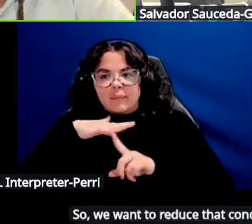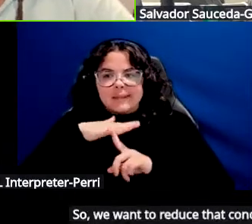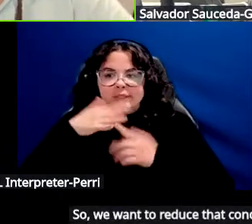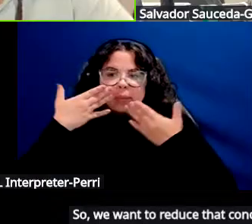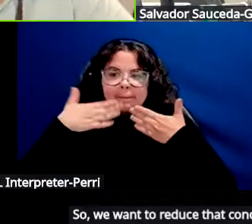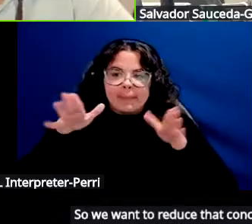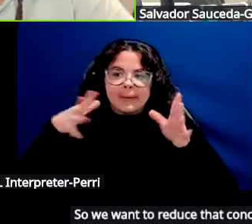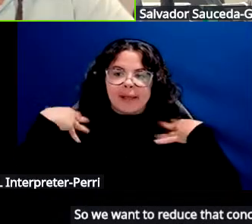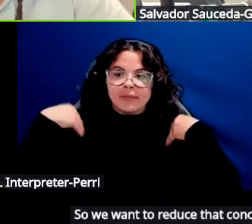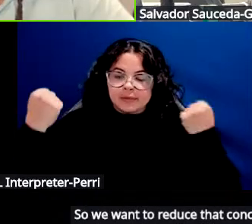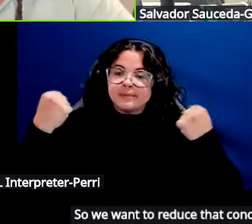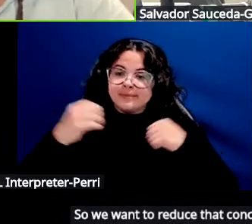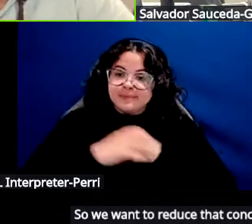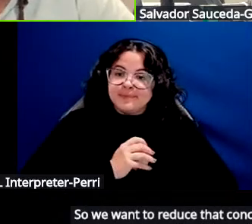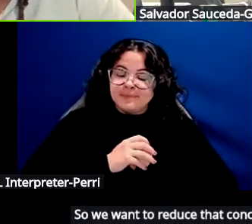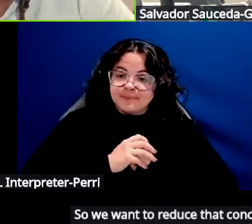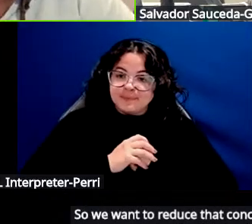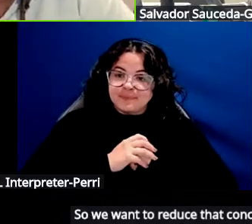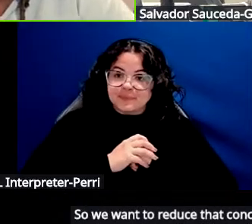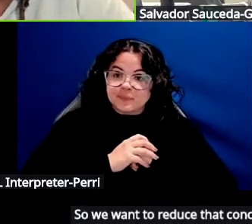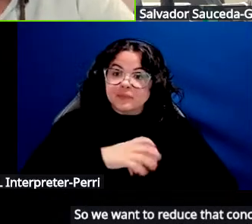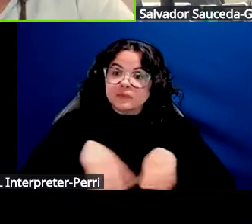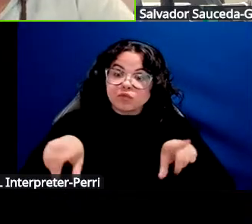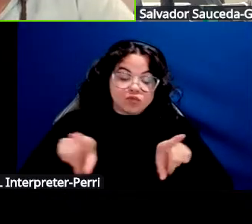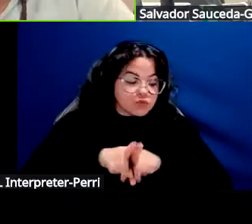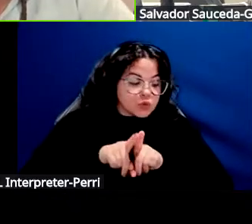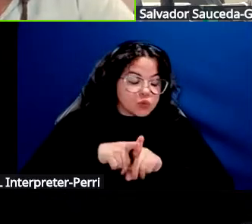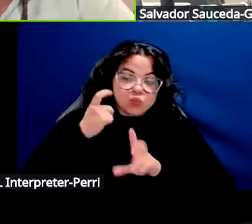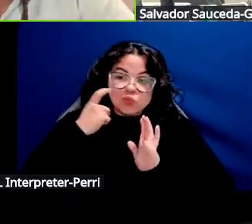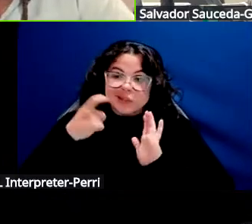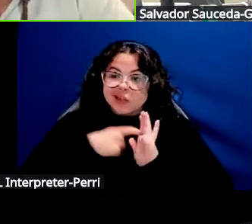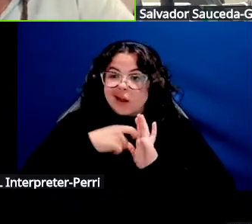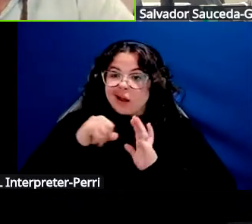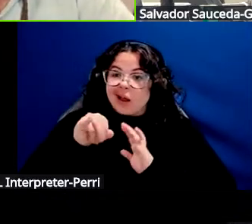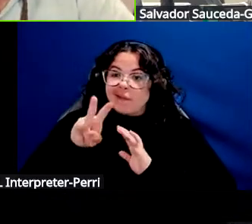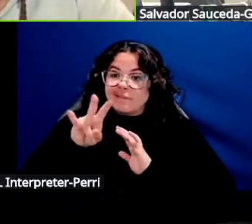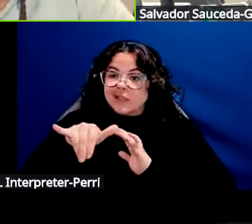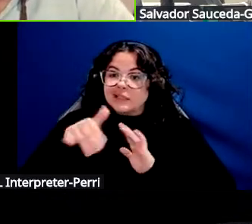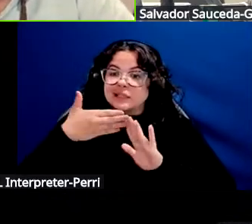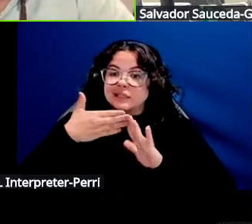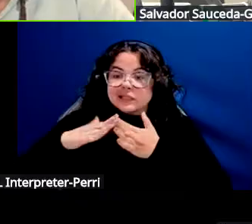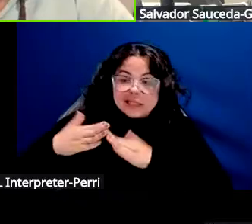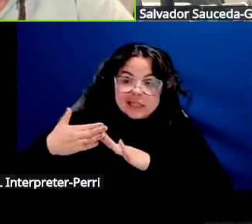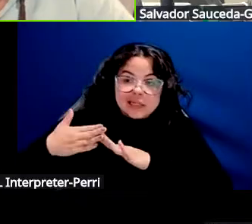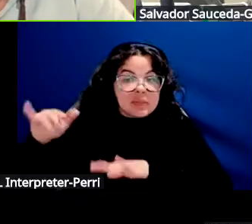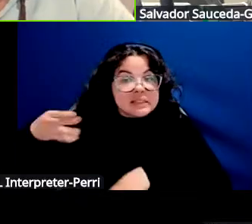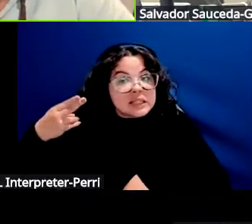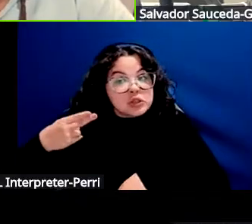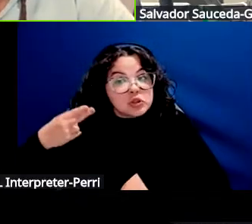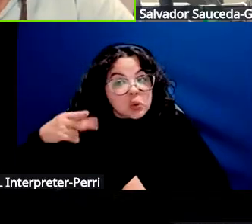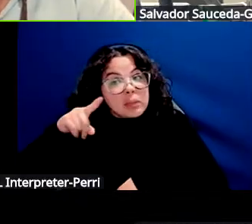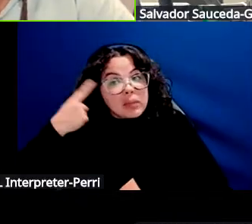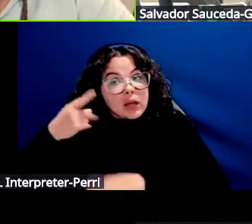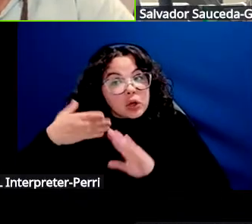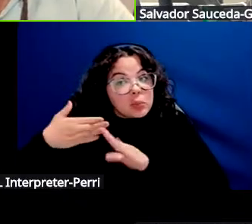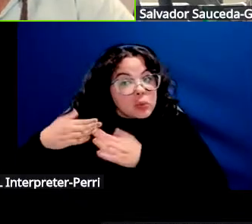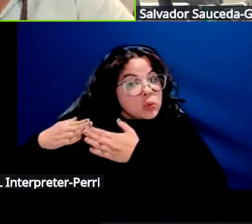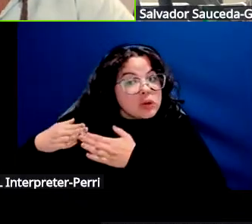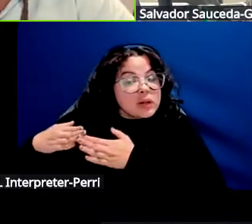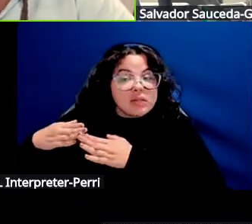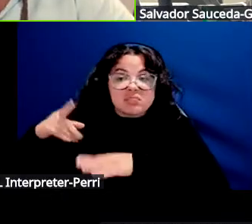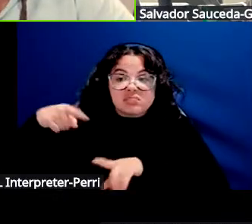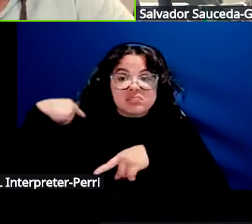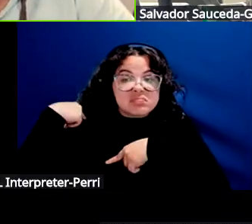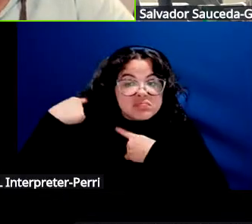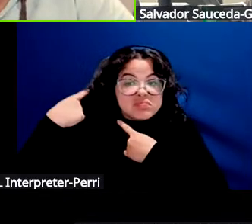health. It also recognizes that Ivy City, which is a historic Black community, has long